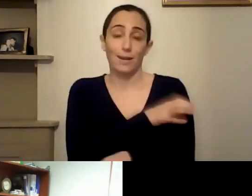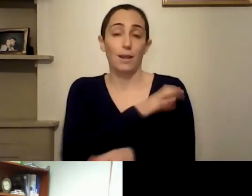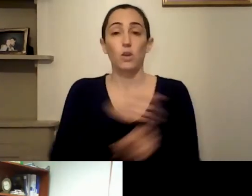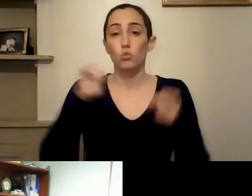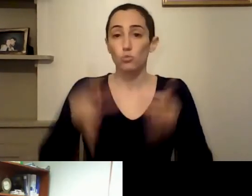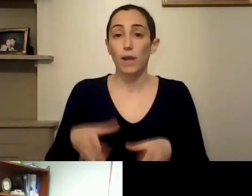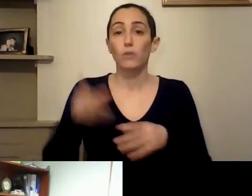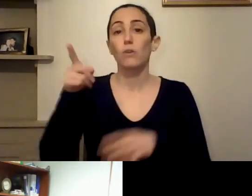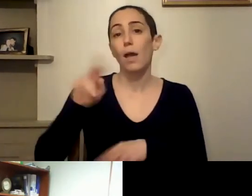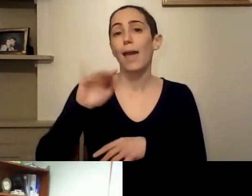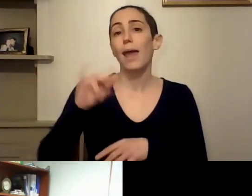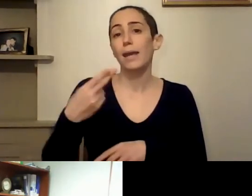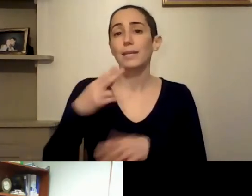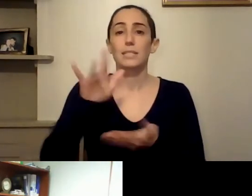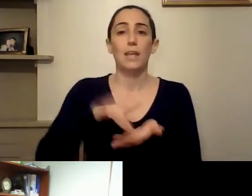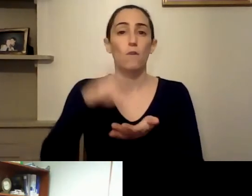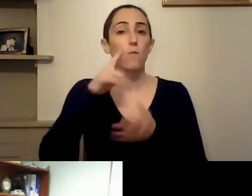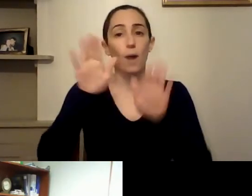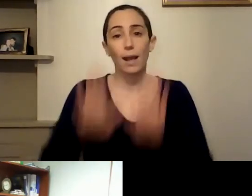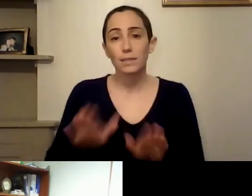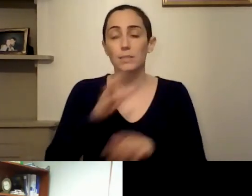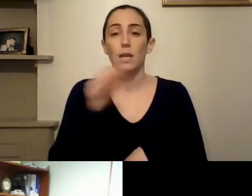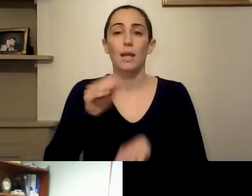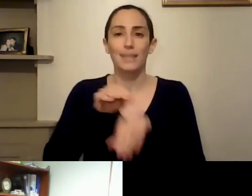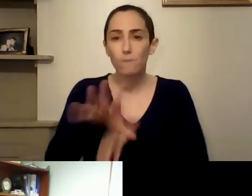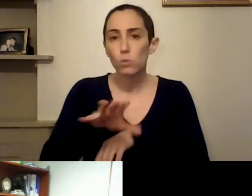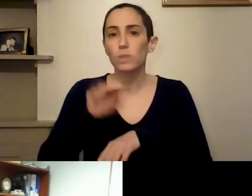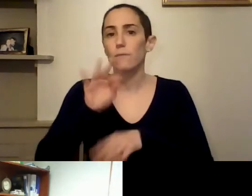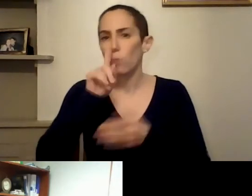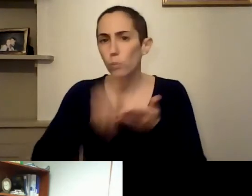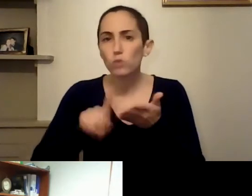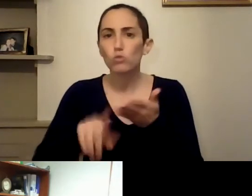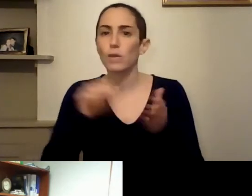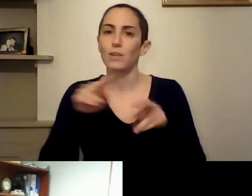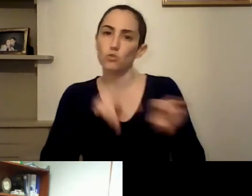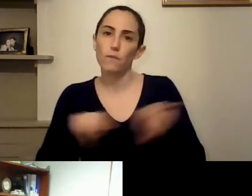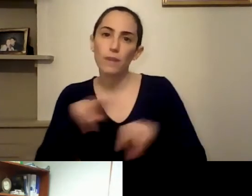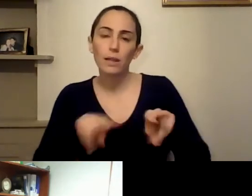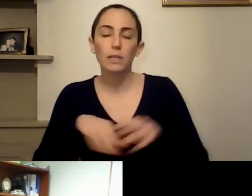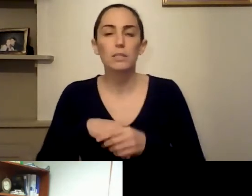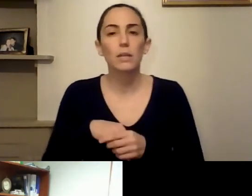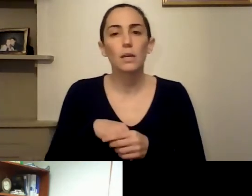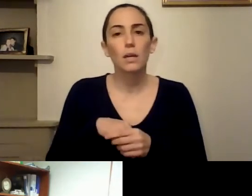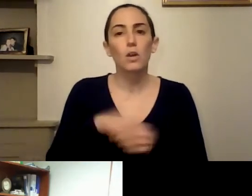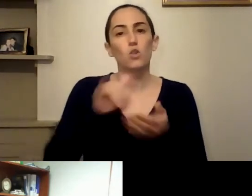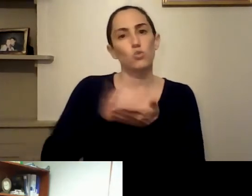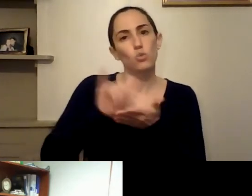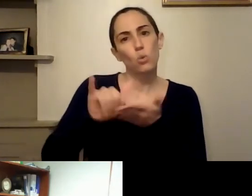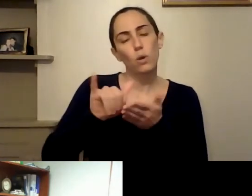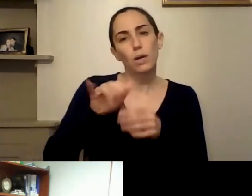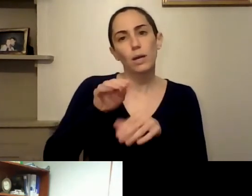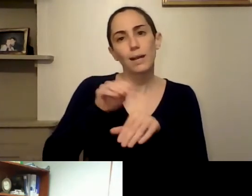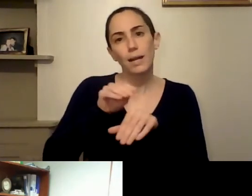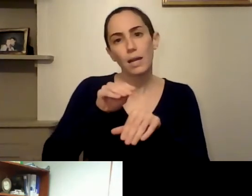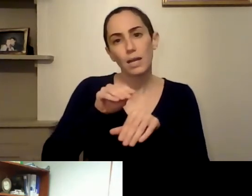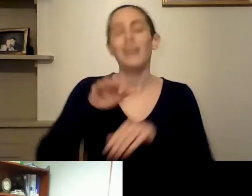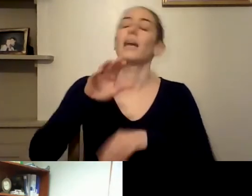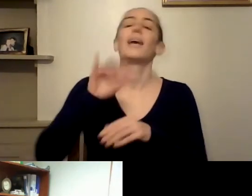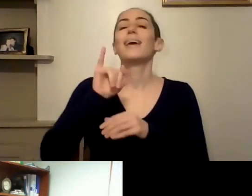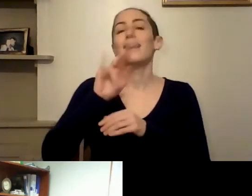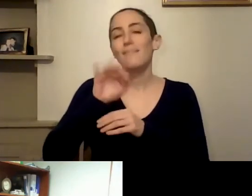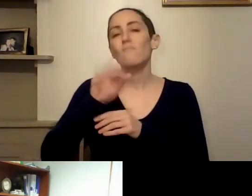for Excellence in Influenza Research and Surveillance, New York Influenza Center of Excellence, and